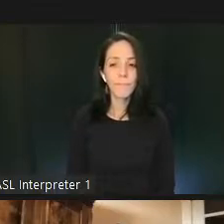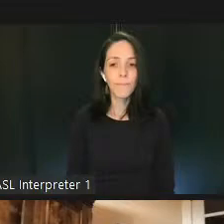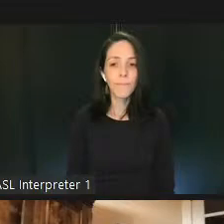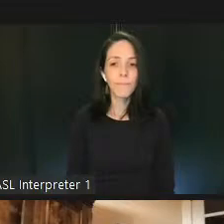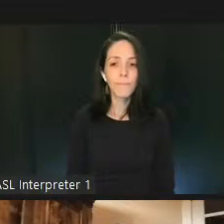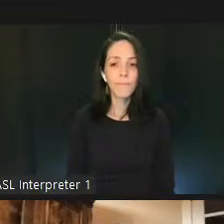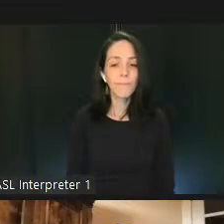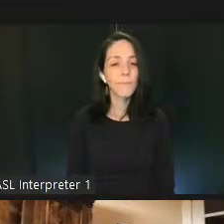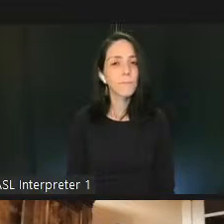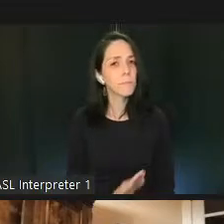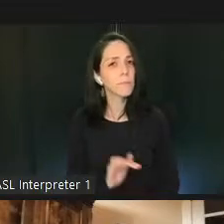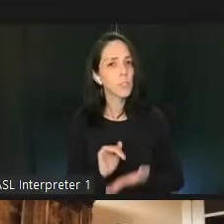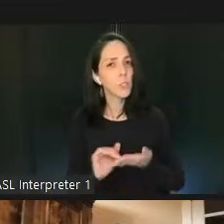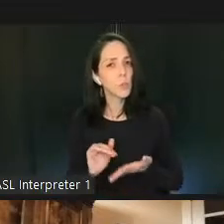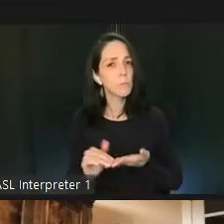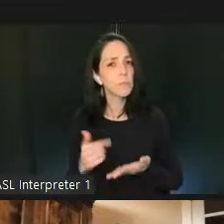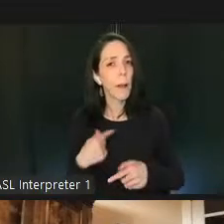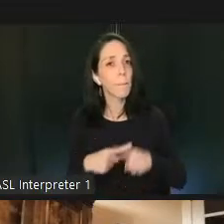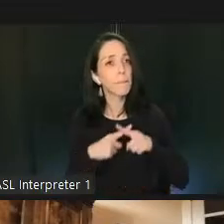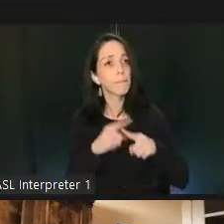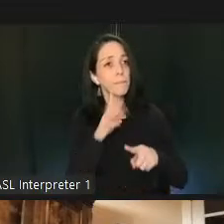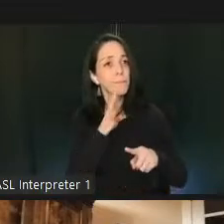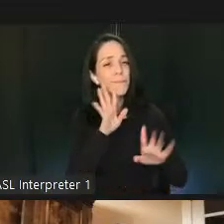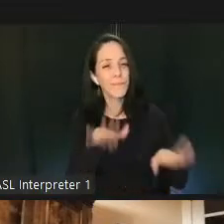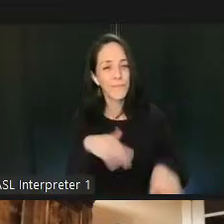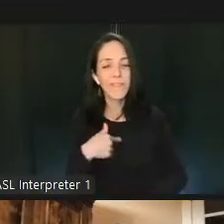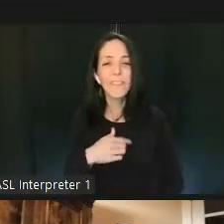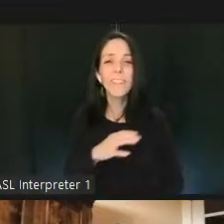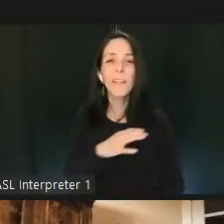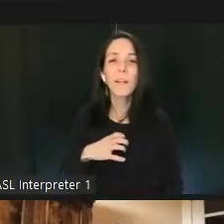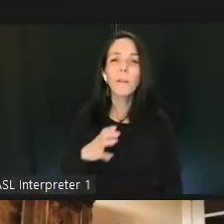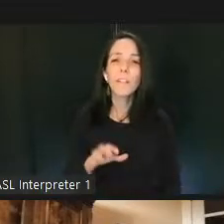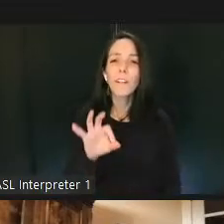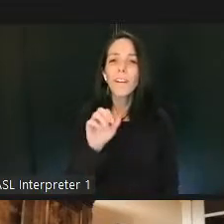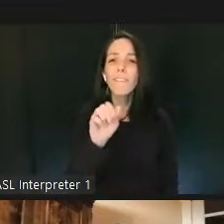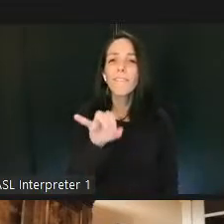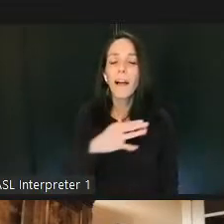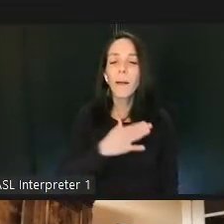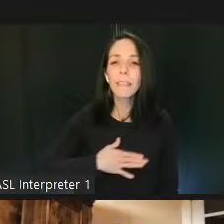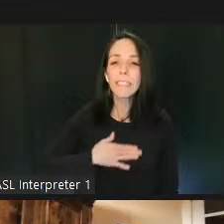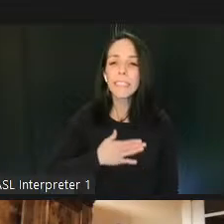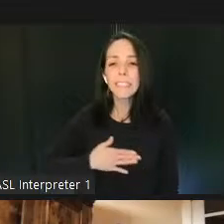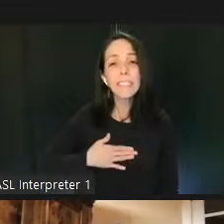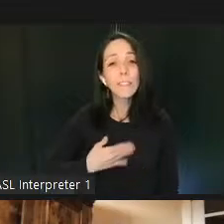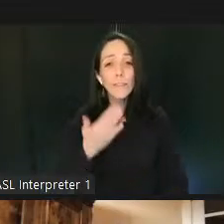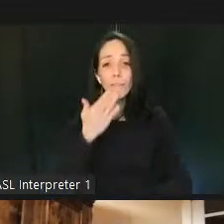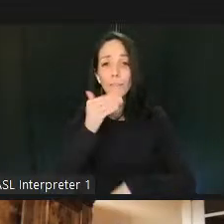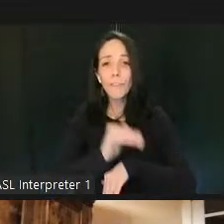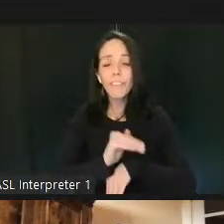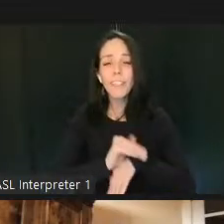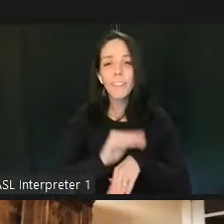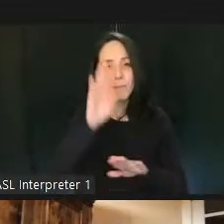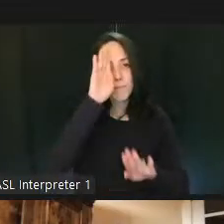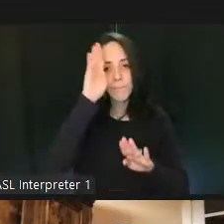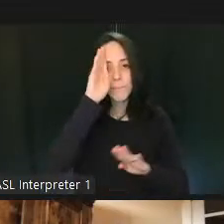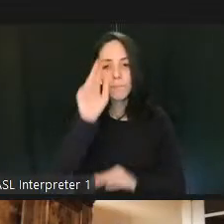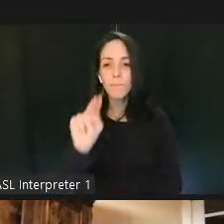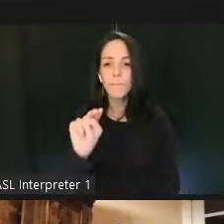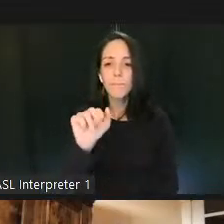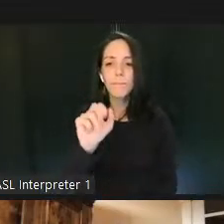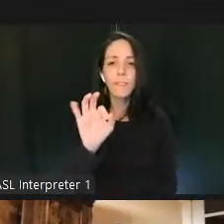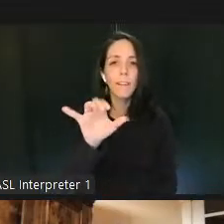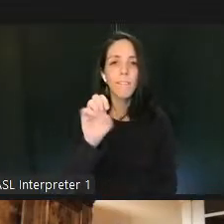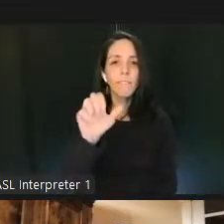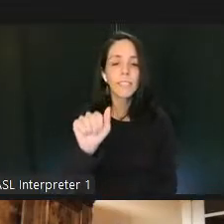Excuse me, I'm sorry, I was muted. Commissioner Fye, please. Good evening, everyone. My name is Nafisa Fye, Commissioner